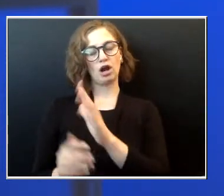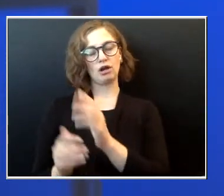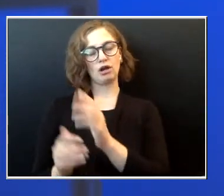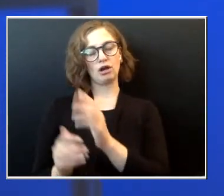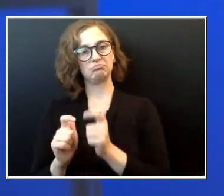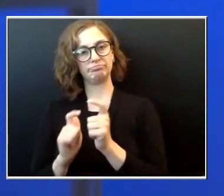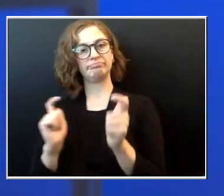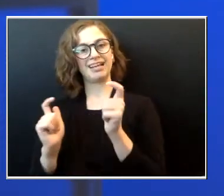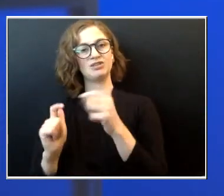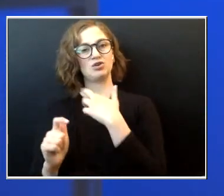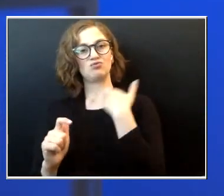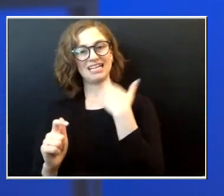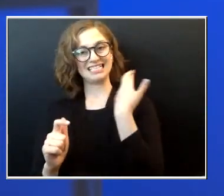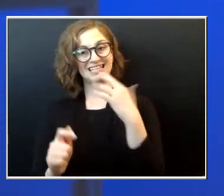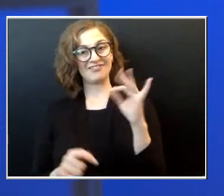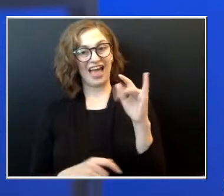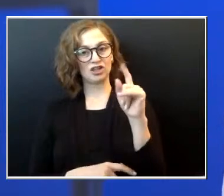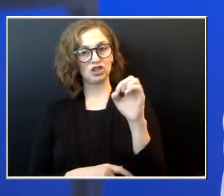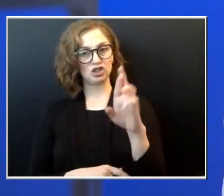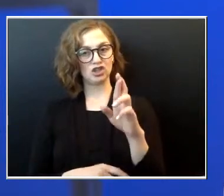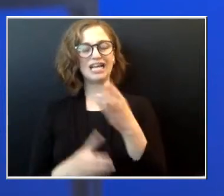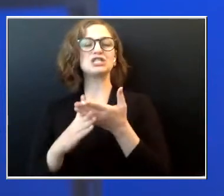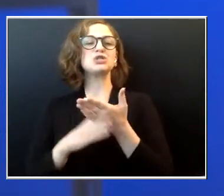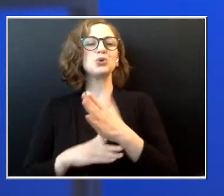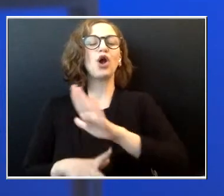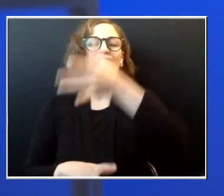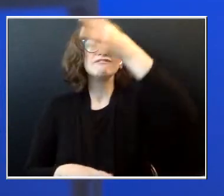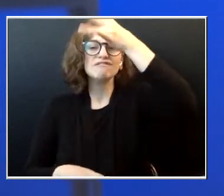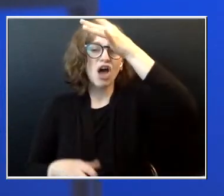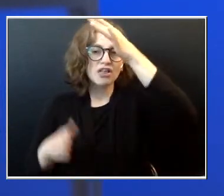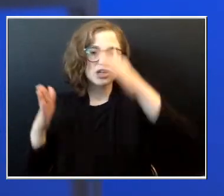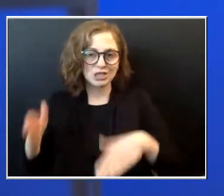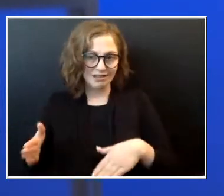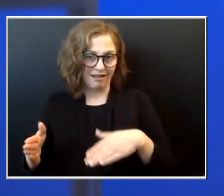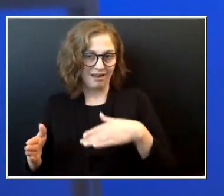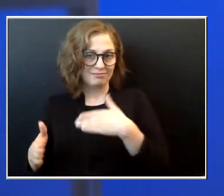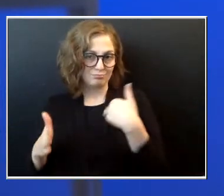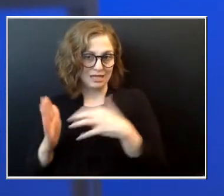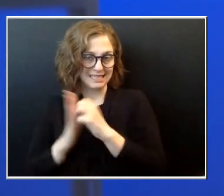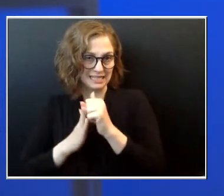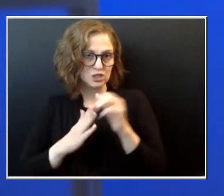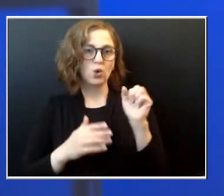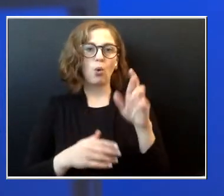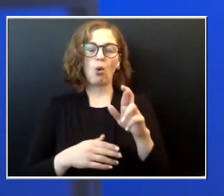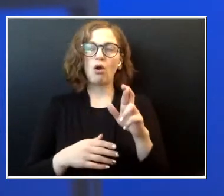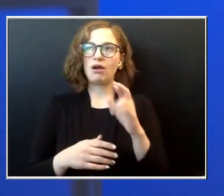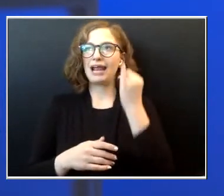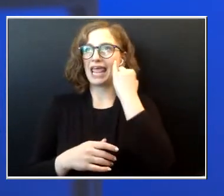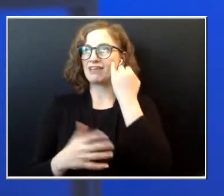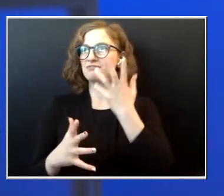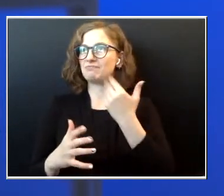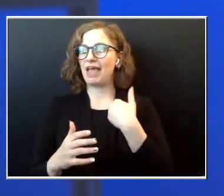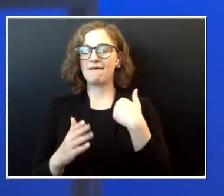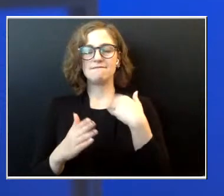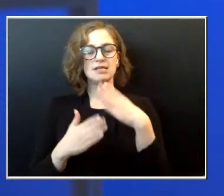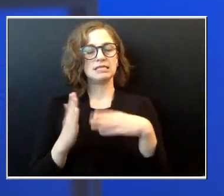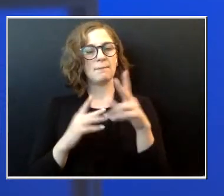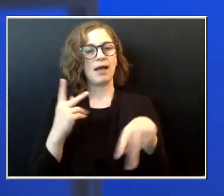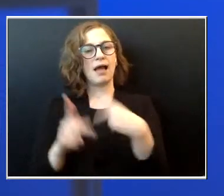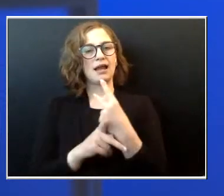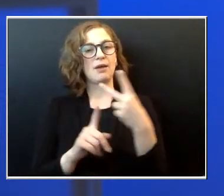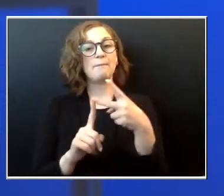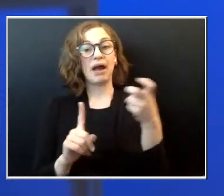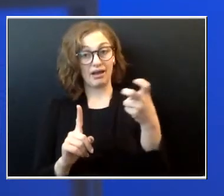paternal family history, or women with some types of biopsies. So again, anybody can use